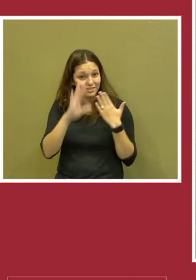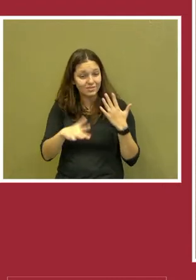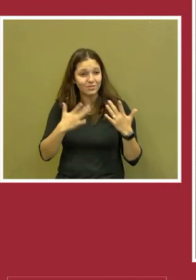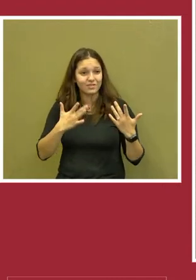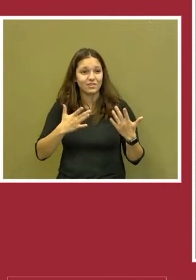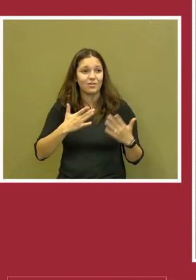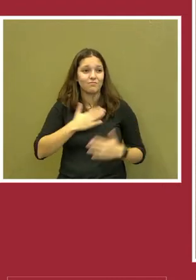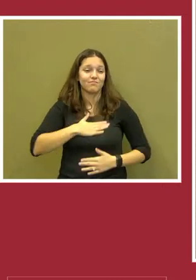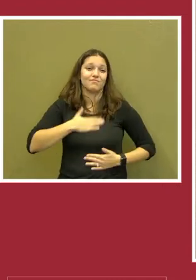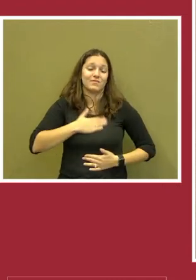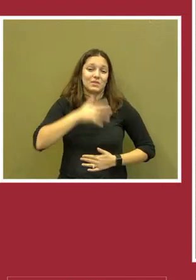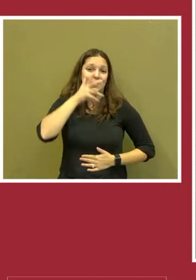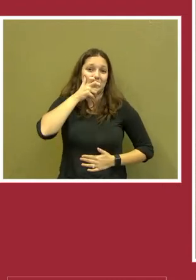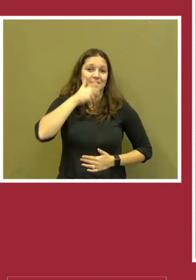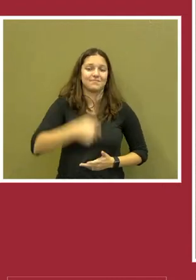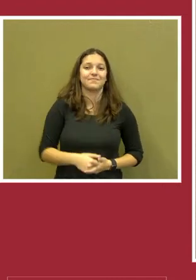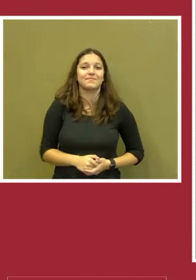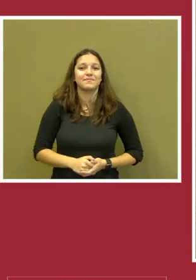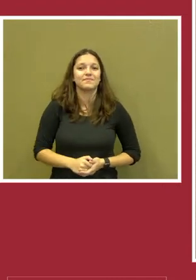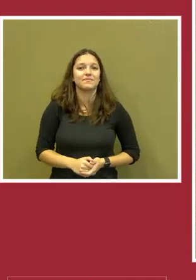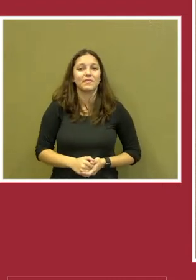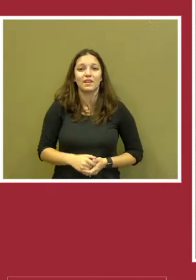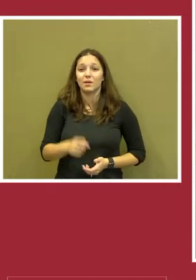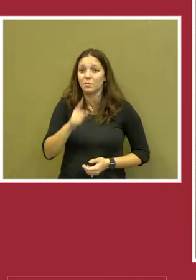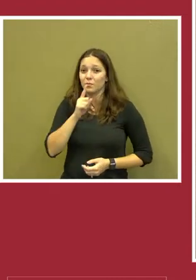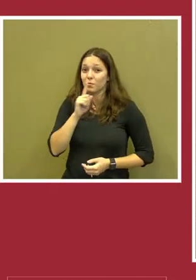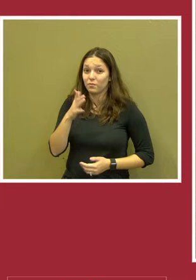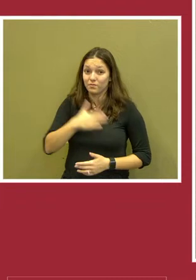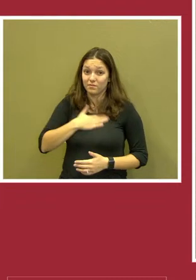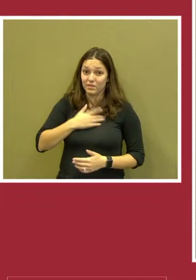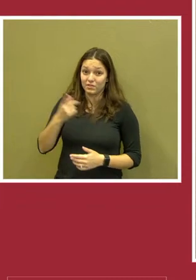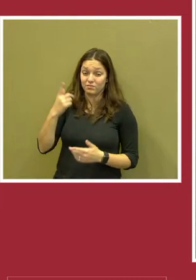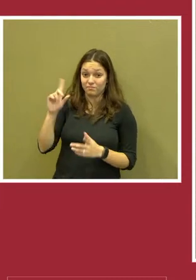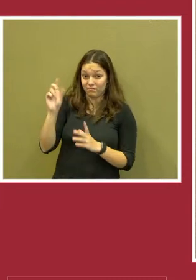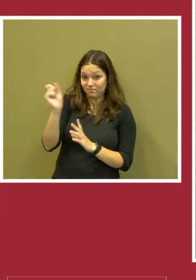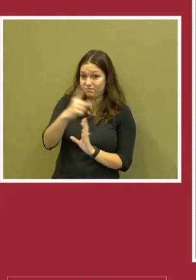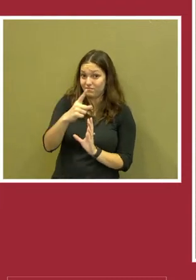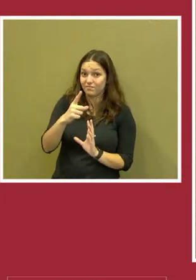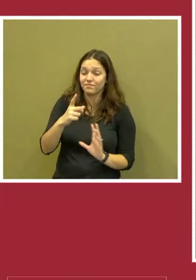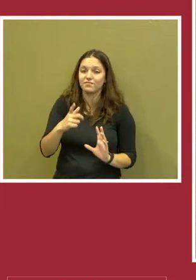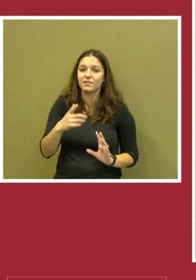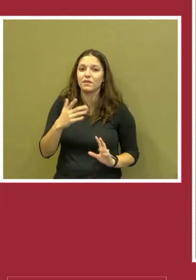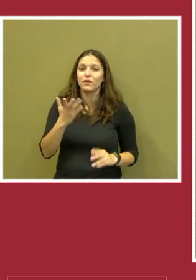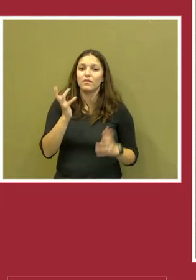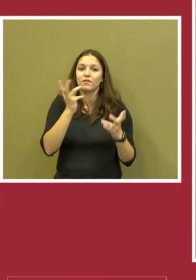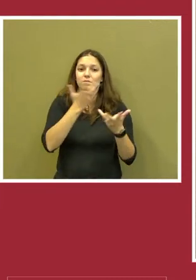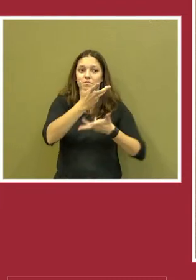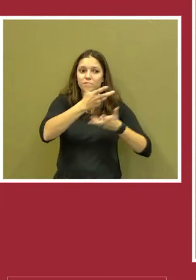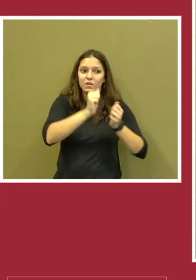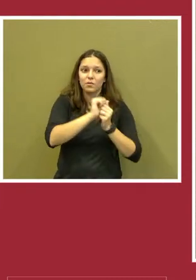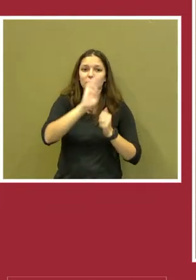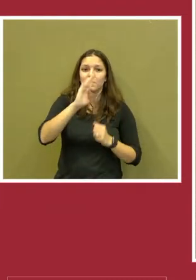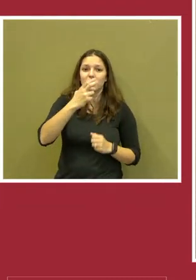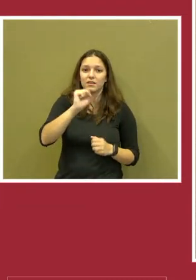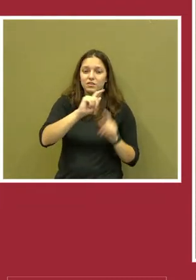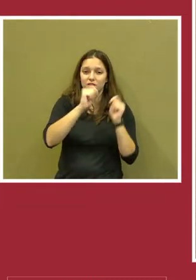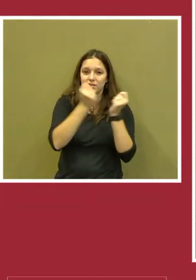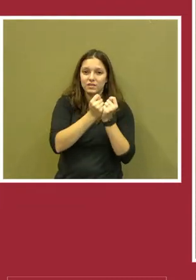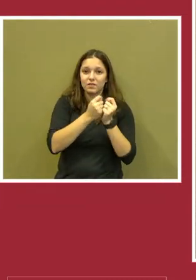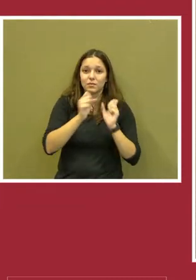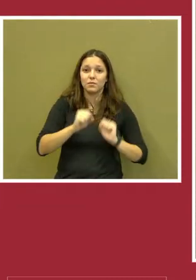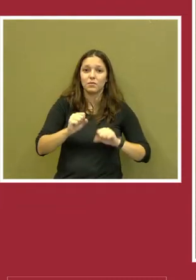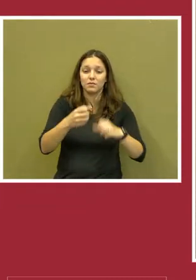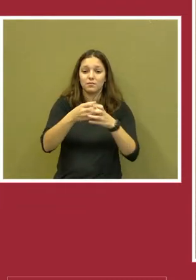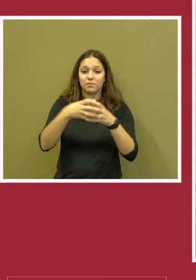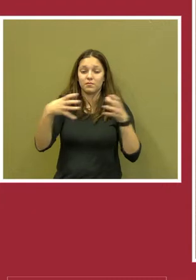listen. I'm really glad you brought up that question, Amy, because that is something we've been talking with the Ben High team about, is the possibility of expanding the middle